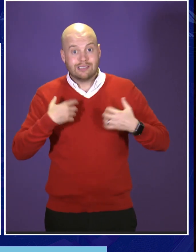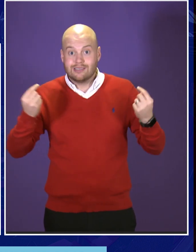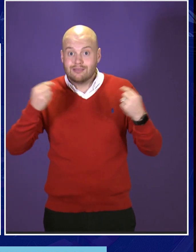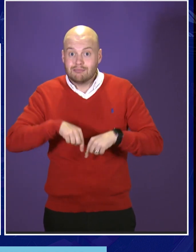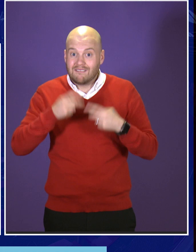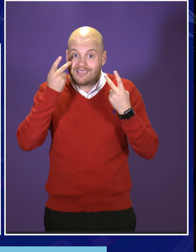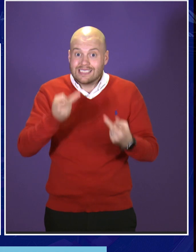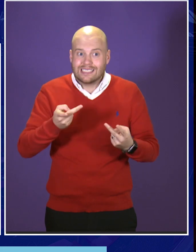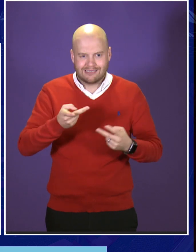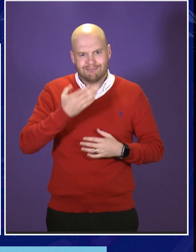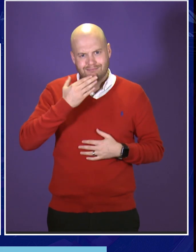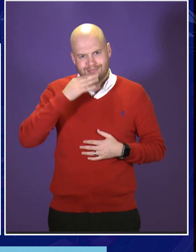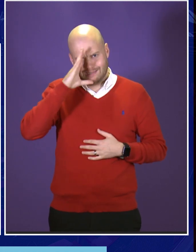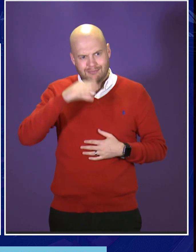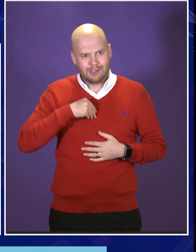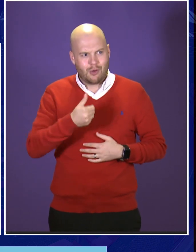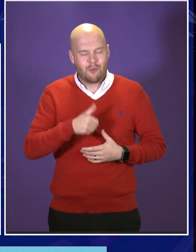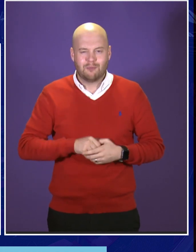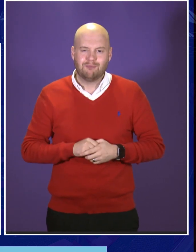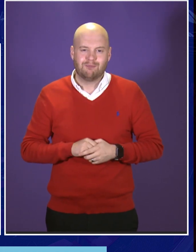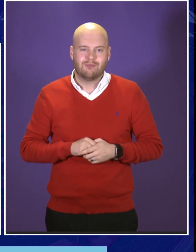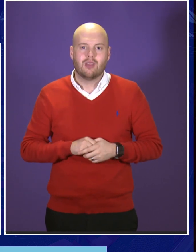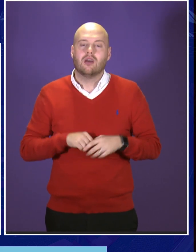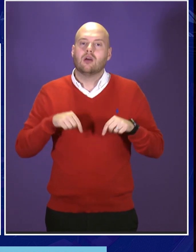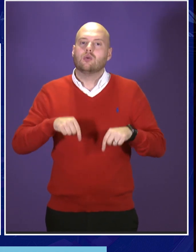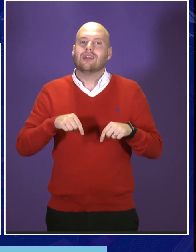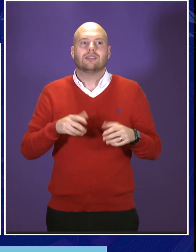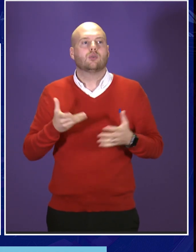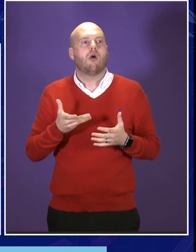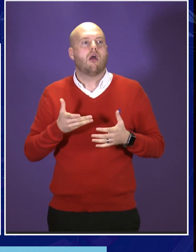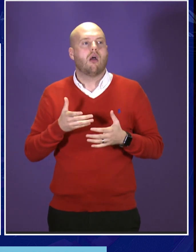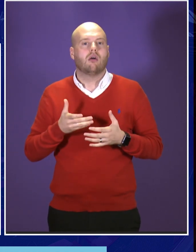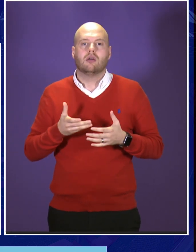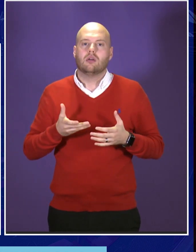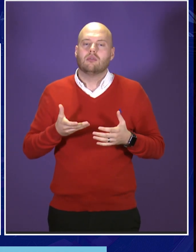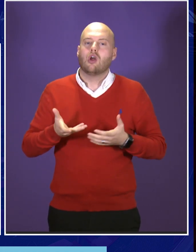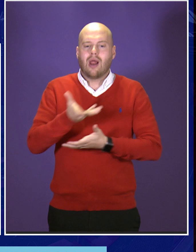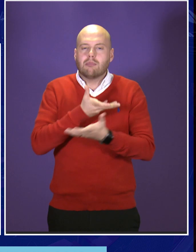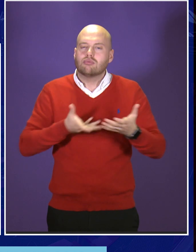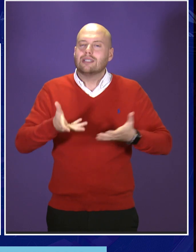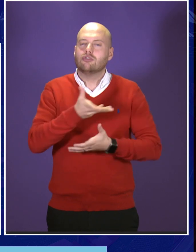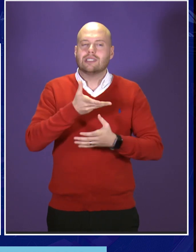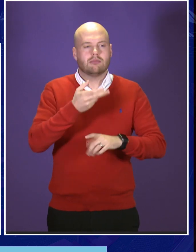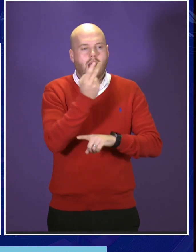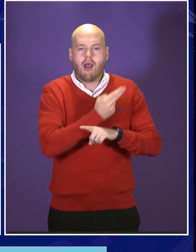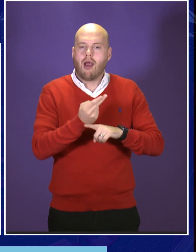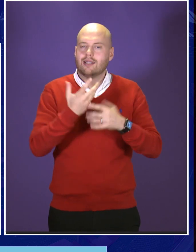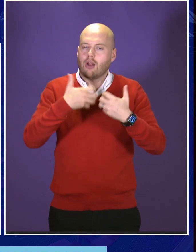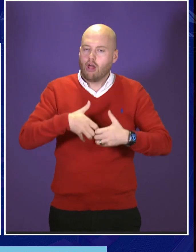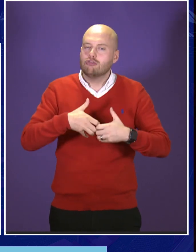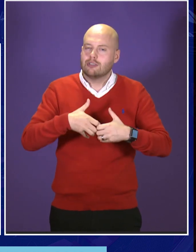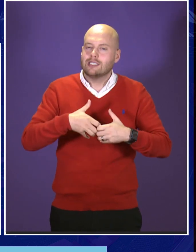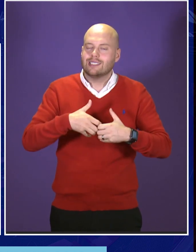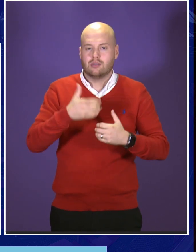to come in to visit. This is where we think about collaborations between art and technology in a more experimental way. We have a team of coders